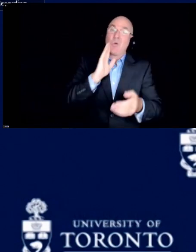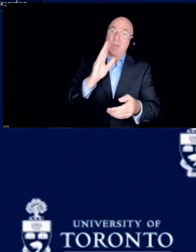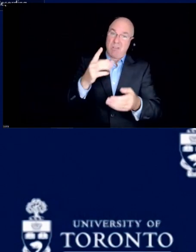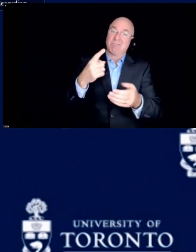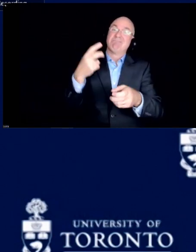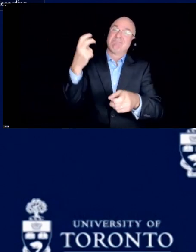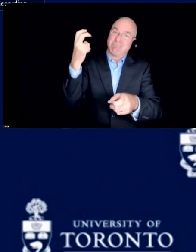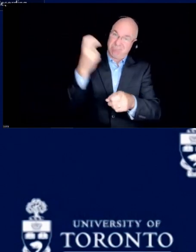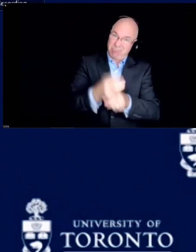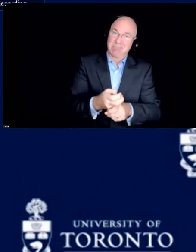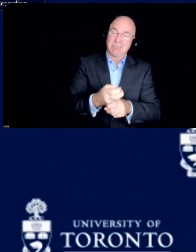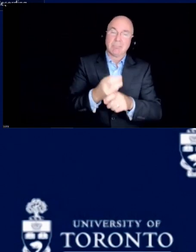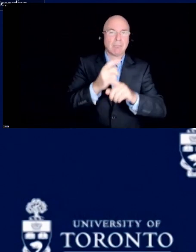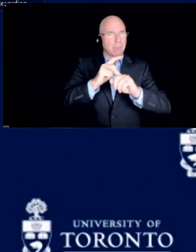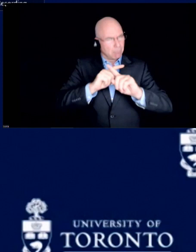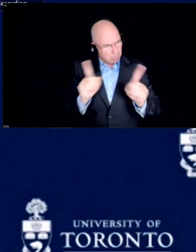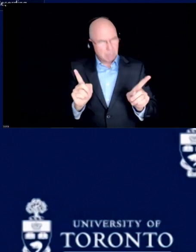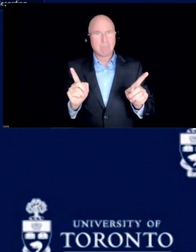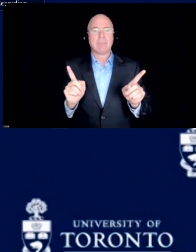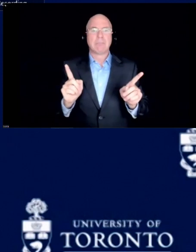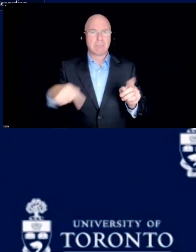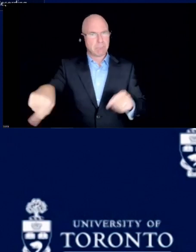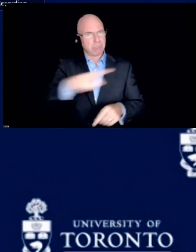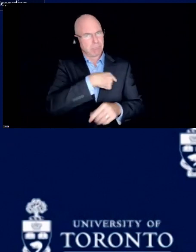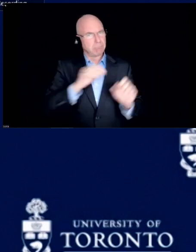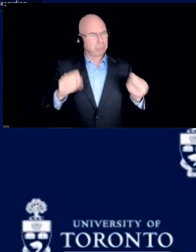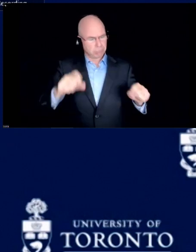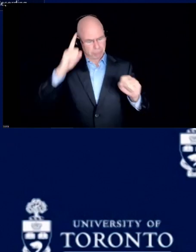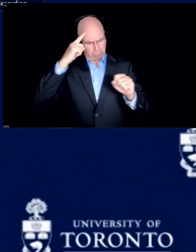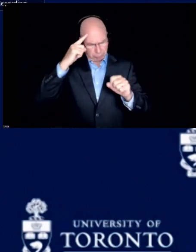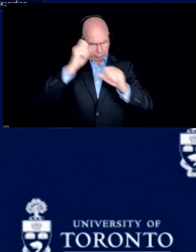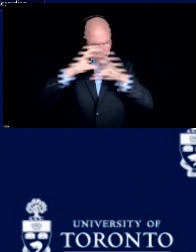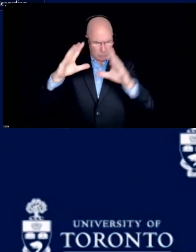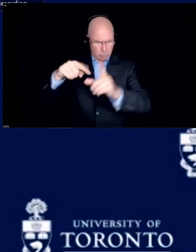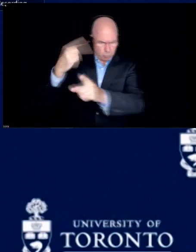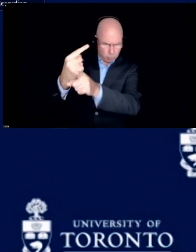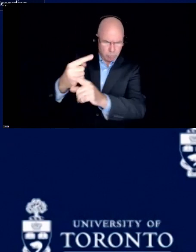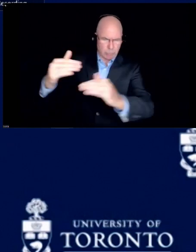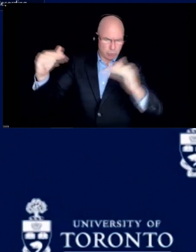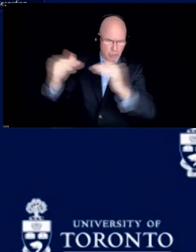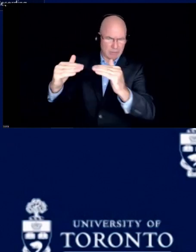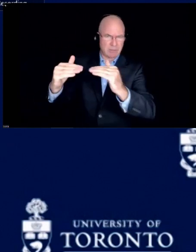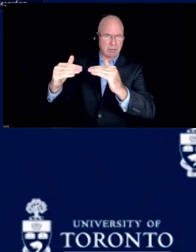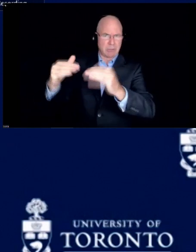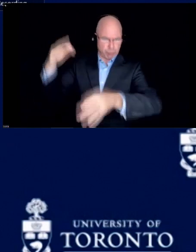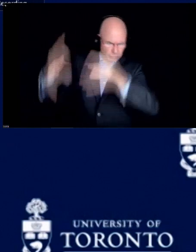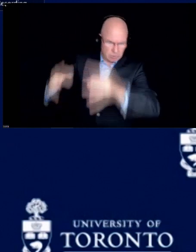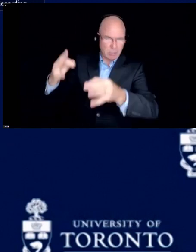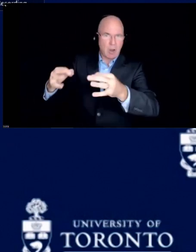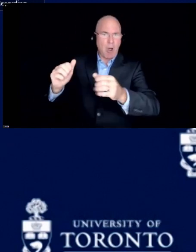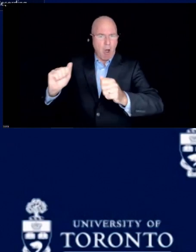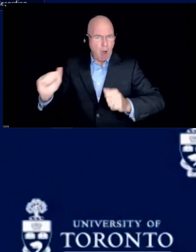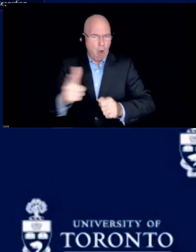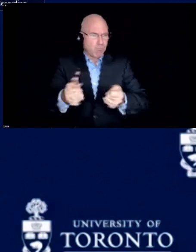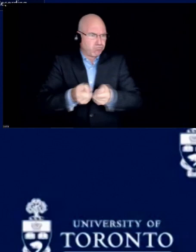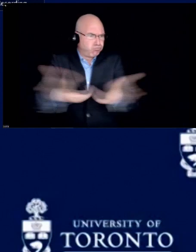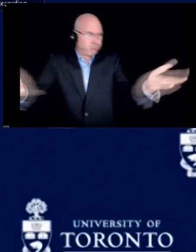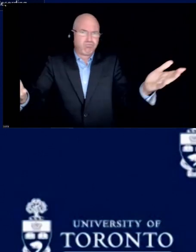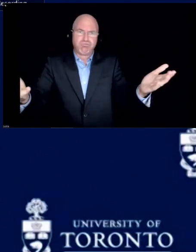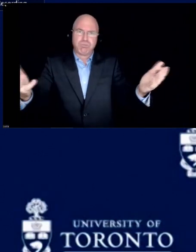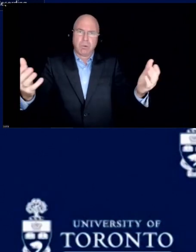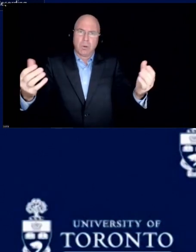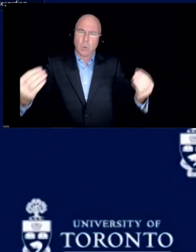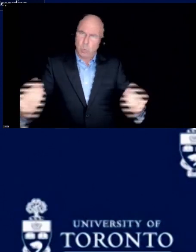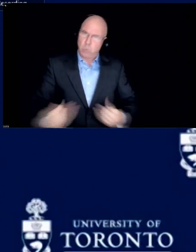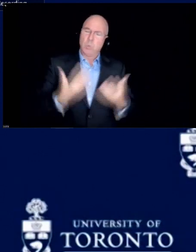but we can chart a path together towards what is just and fair and enriching for all. This work is going to be